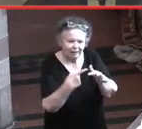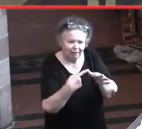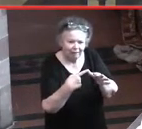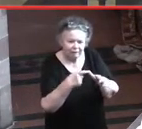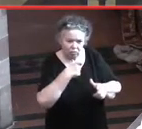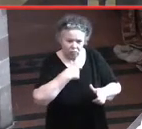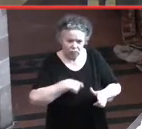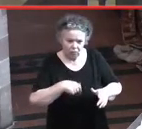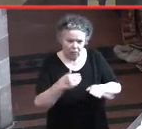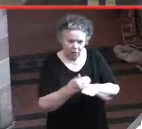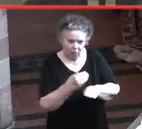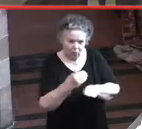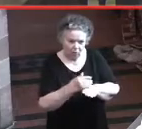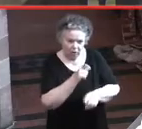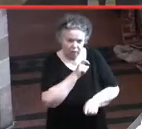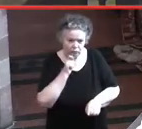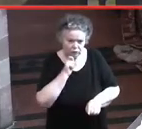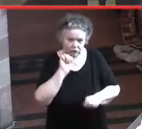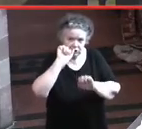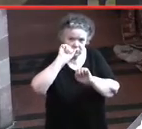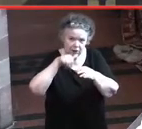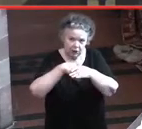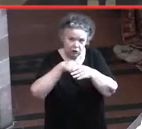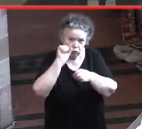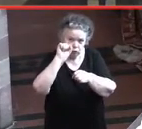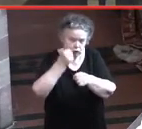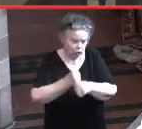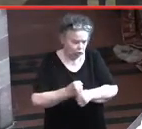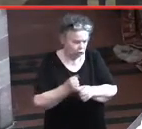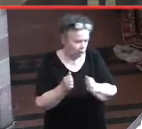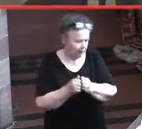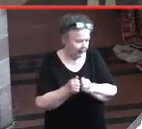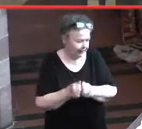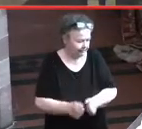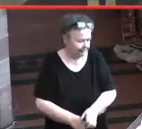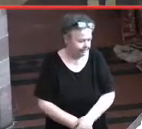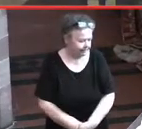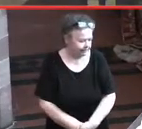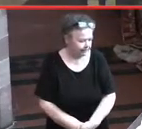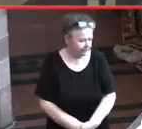presbyter in your church. Amen. Amen.